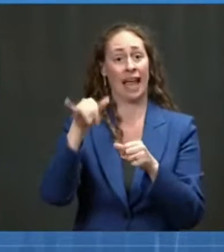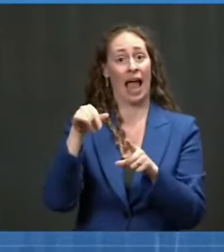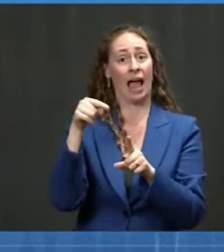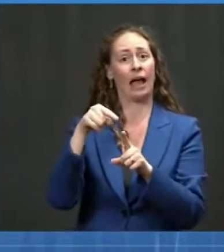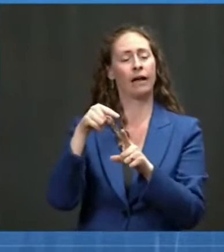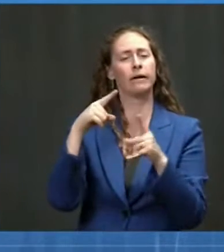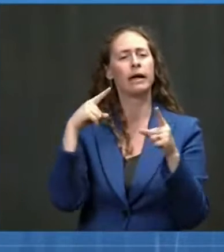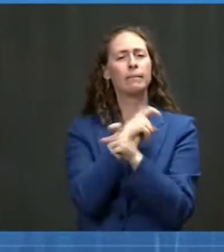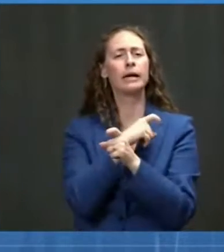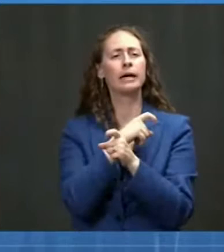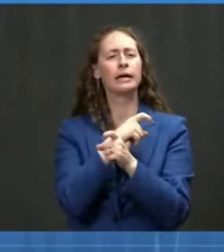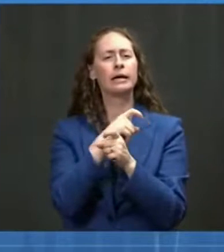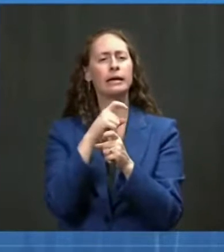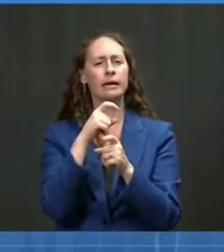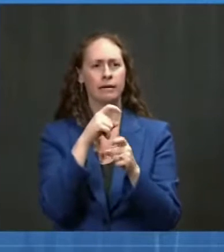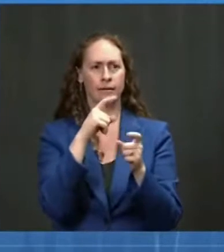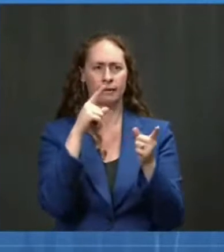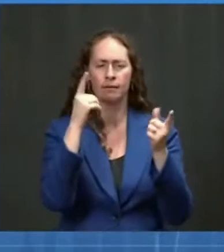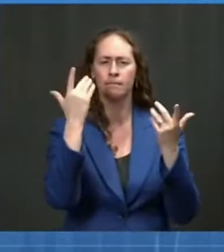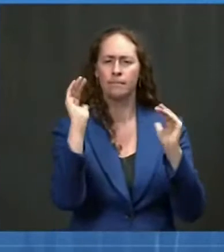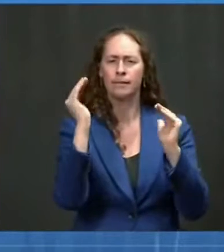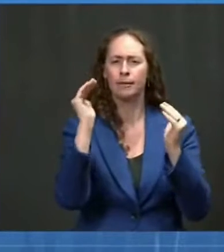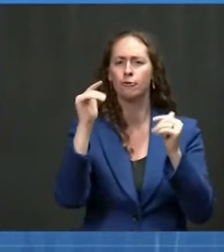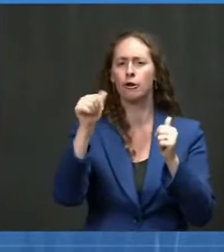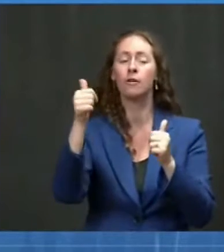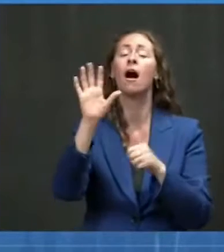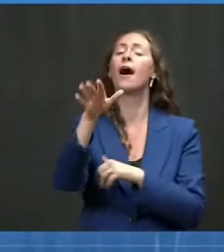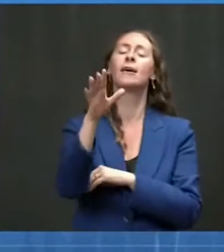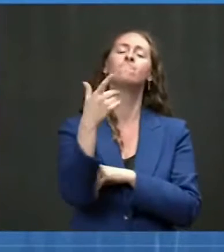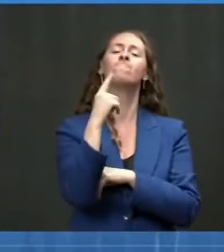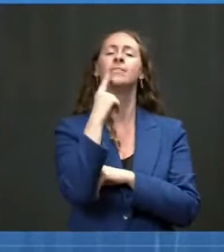hospitalization. It is entirely conceivable,